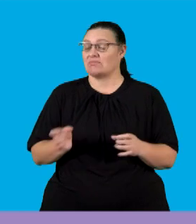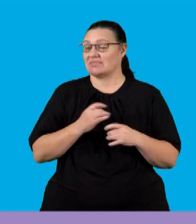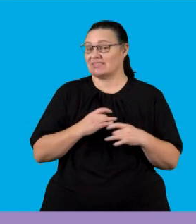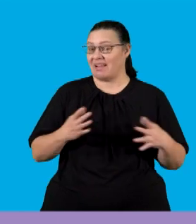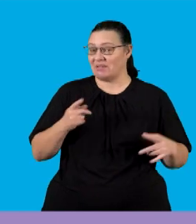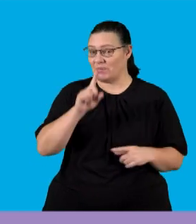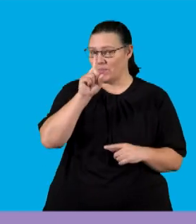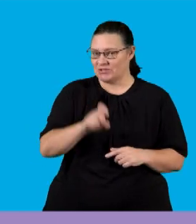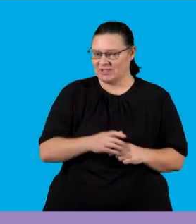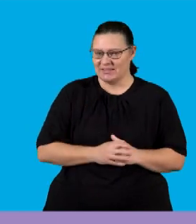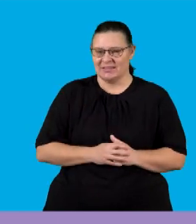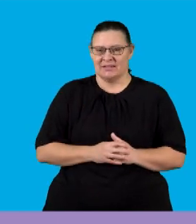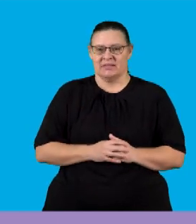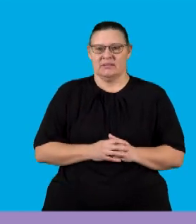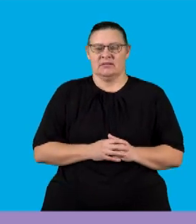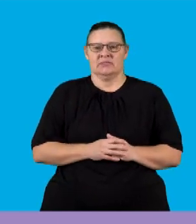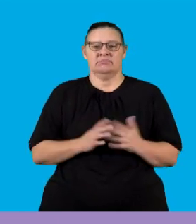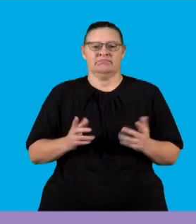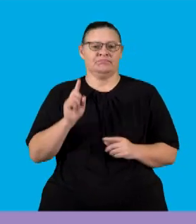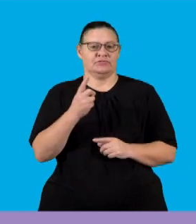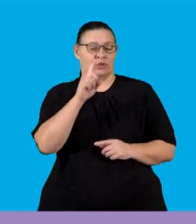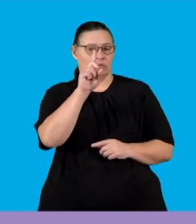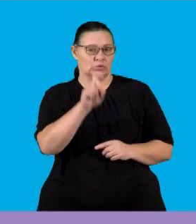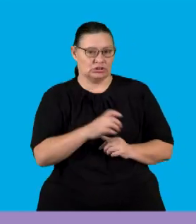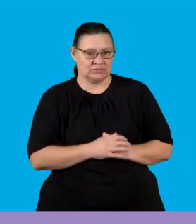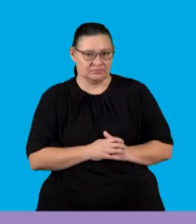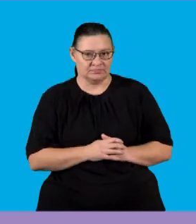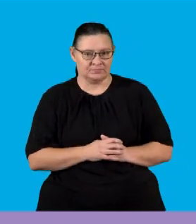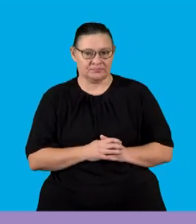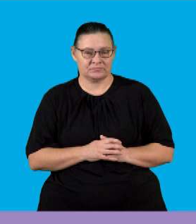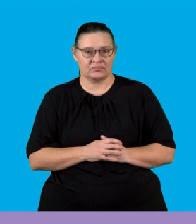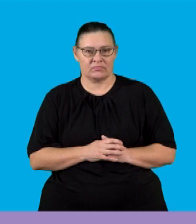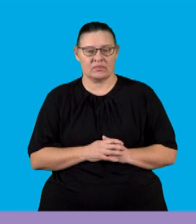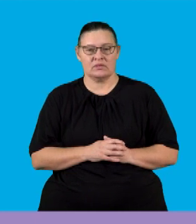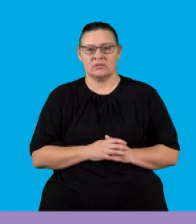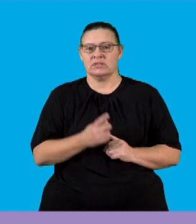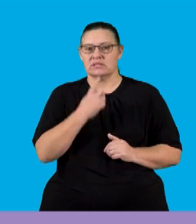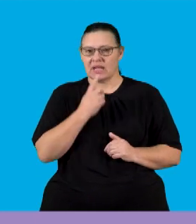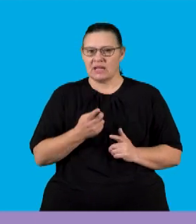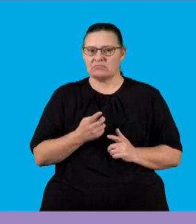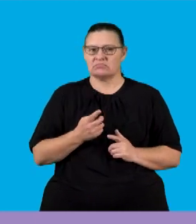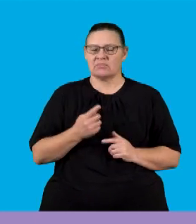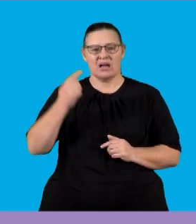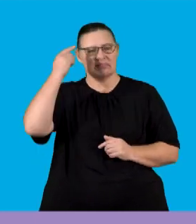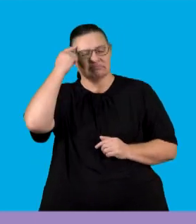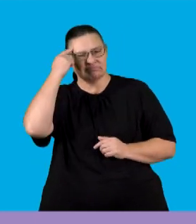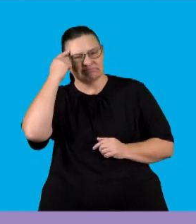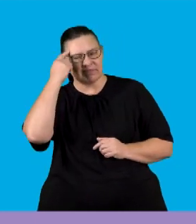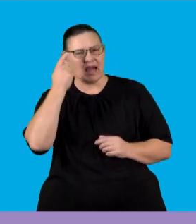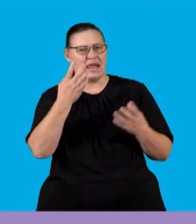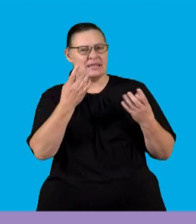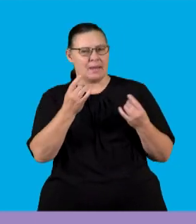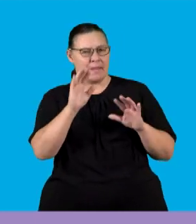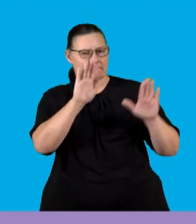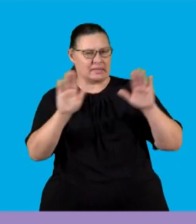saying, considering the following numeric pattern, that's 1, 3, 9, and 27,